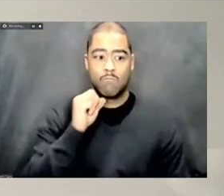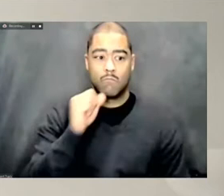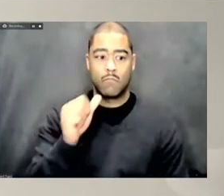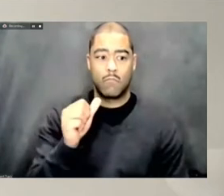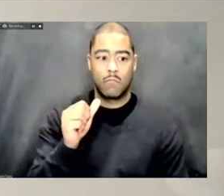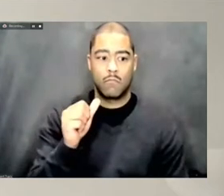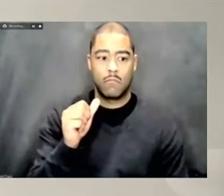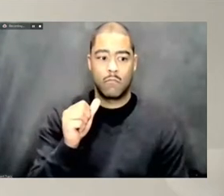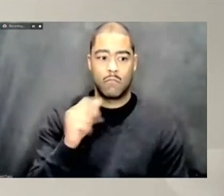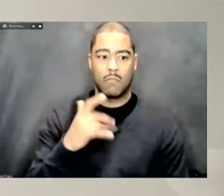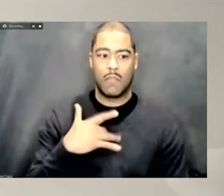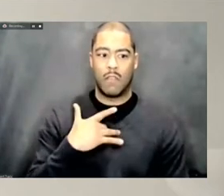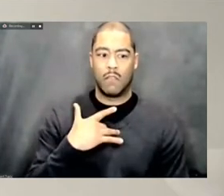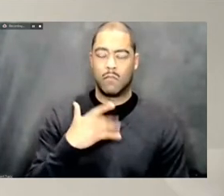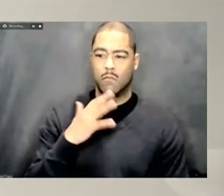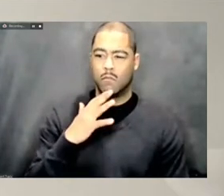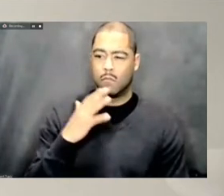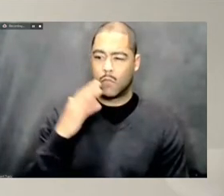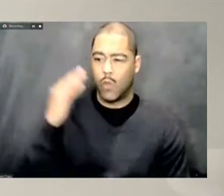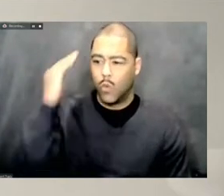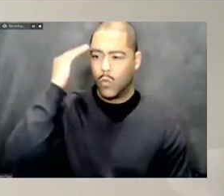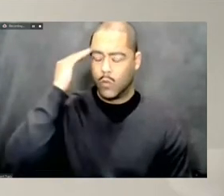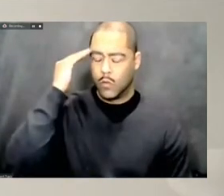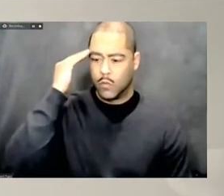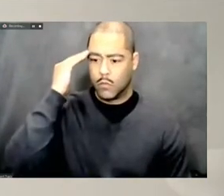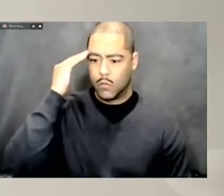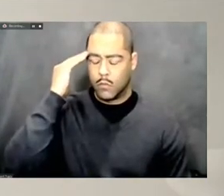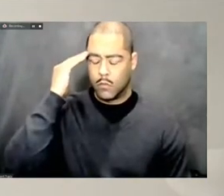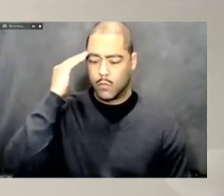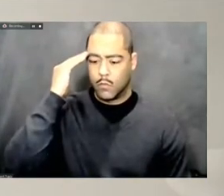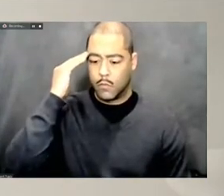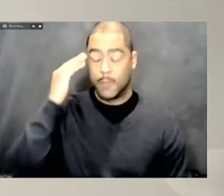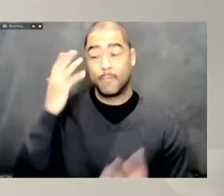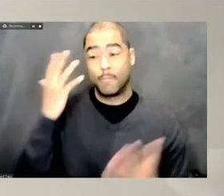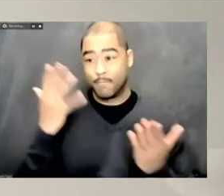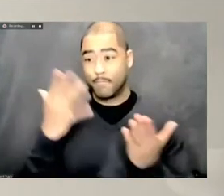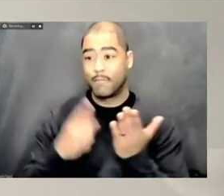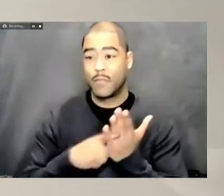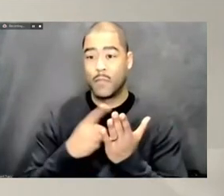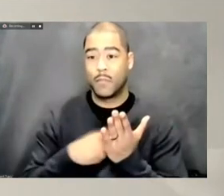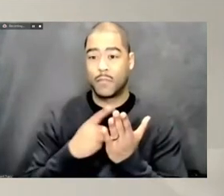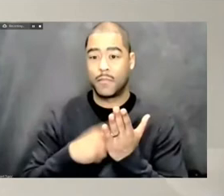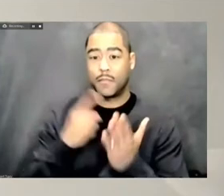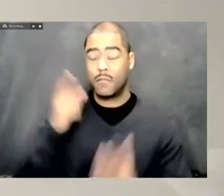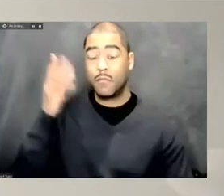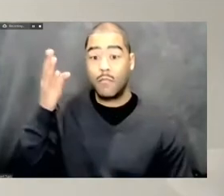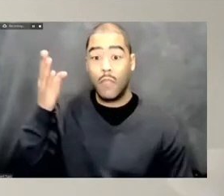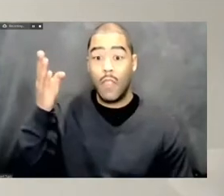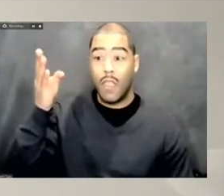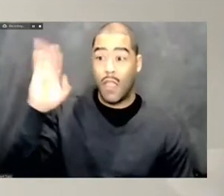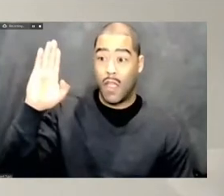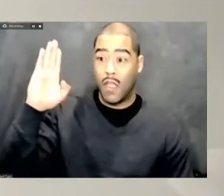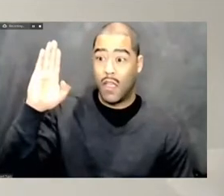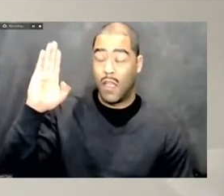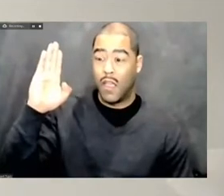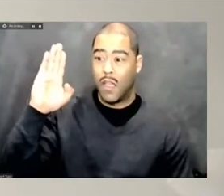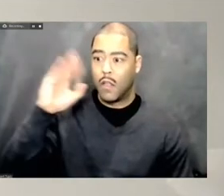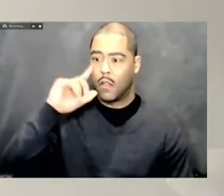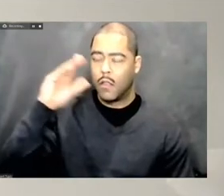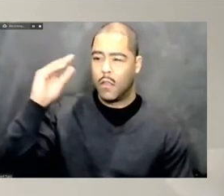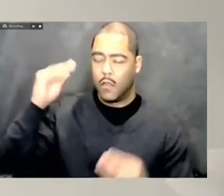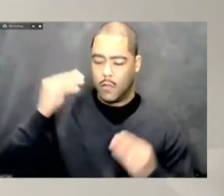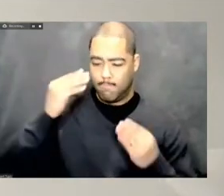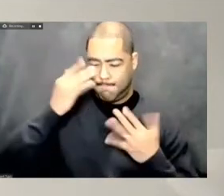It's how it is sometimes. God comes to your window,